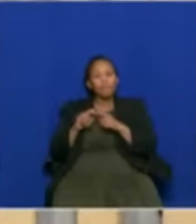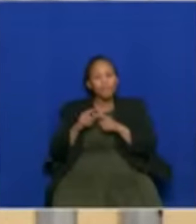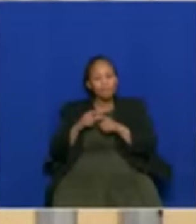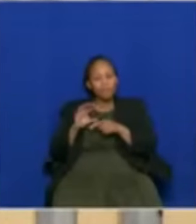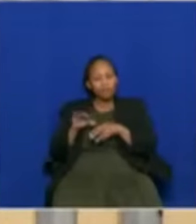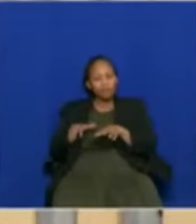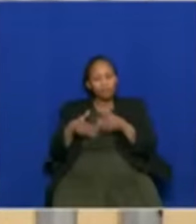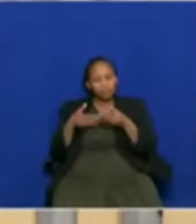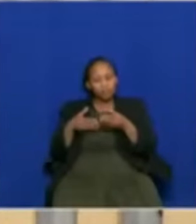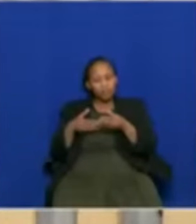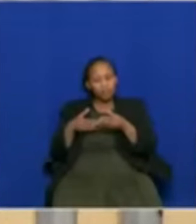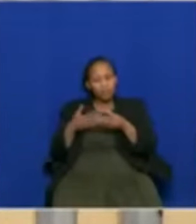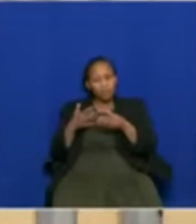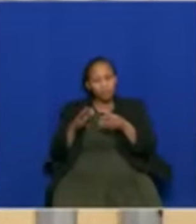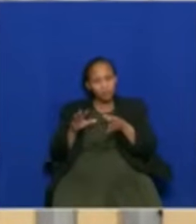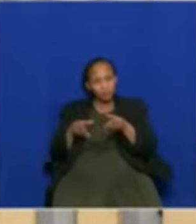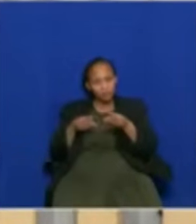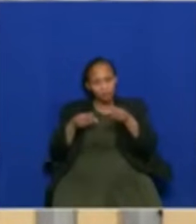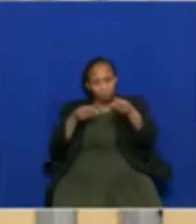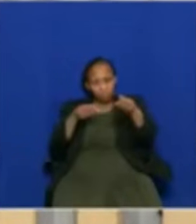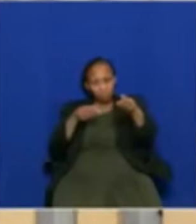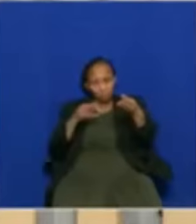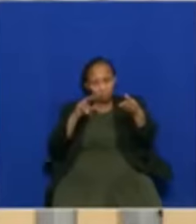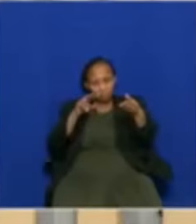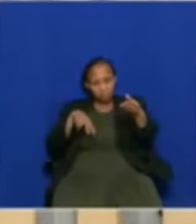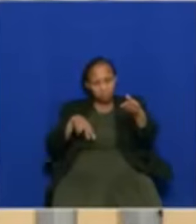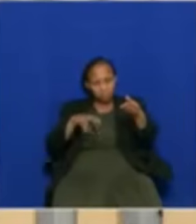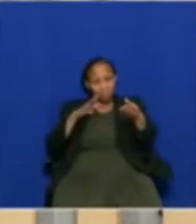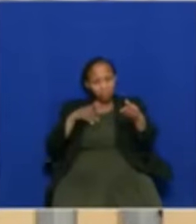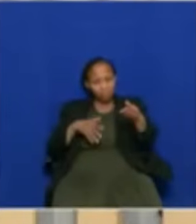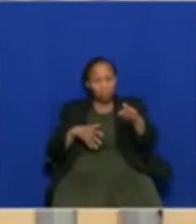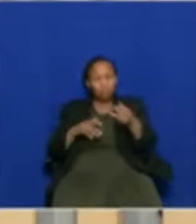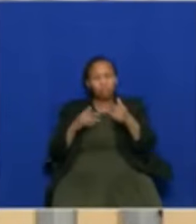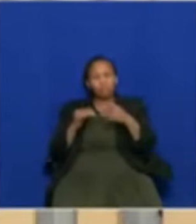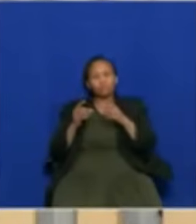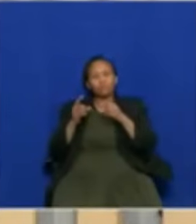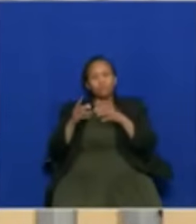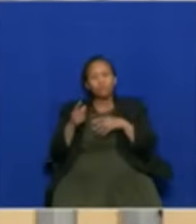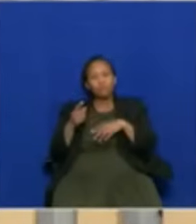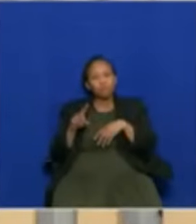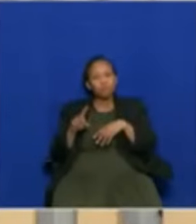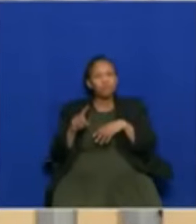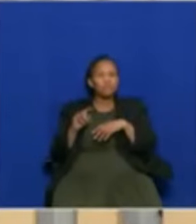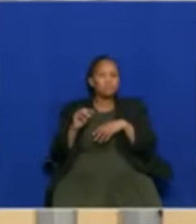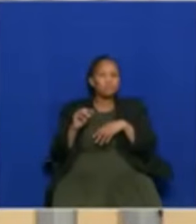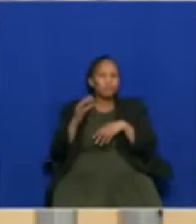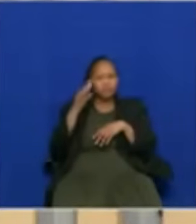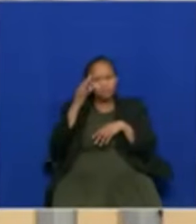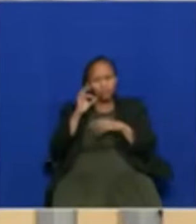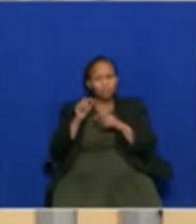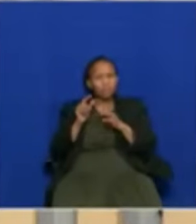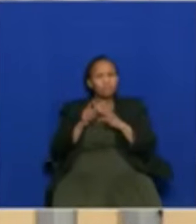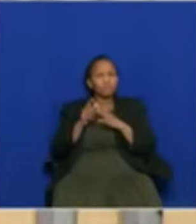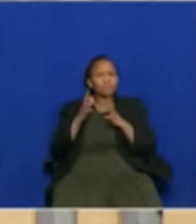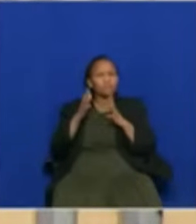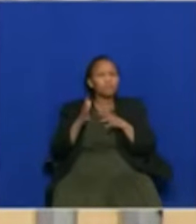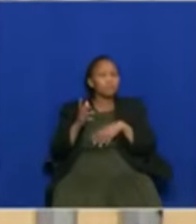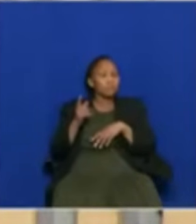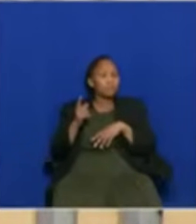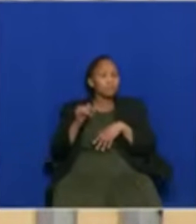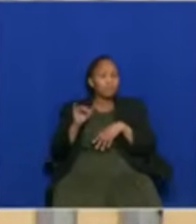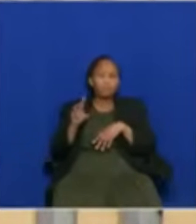and it's the Director of Public Prosecutions. That's her signature at the bottom of it. So IDEC wrote to her, so that's